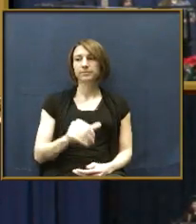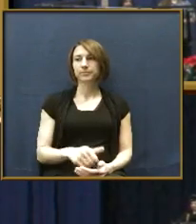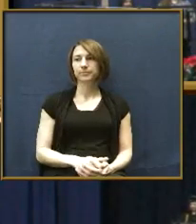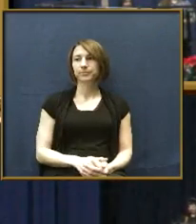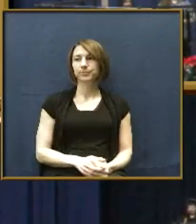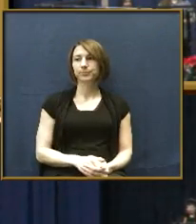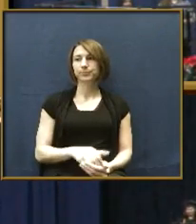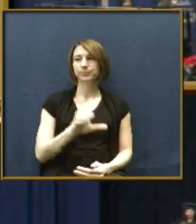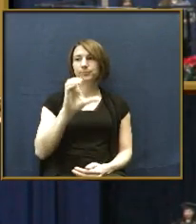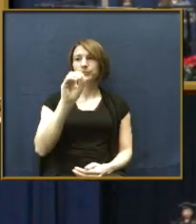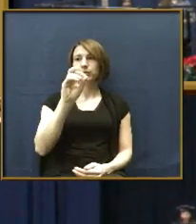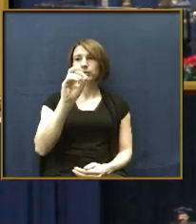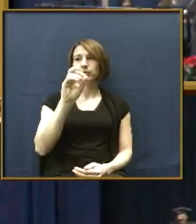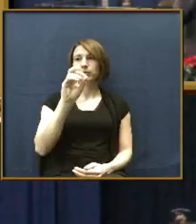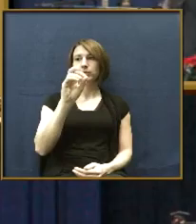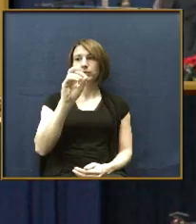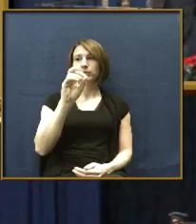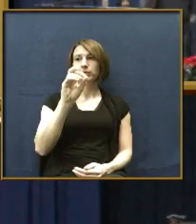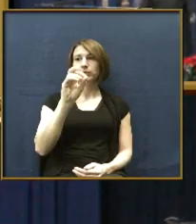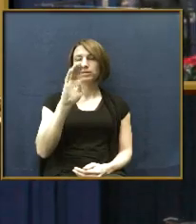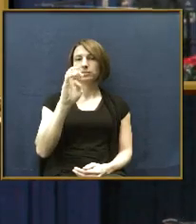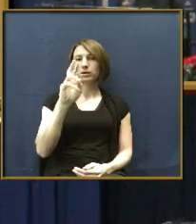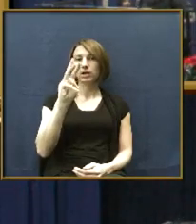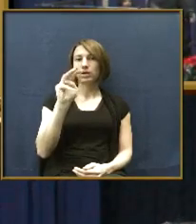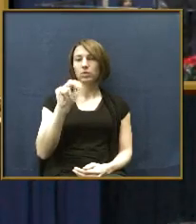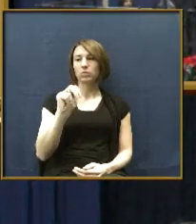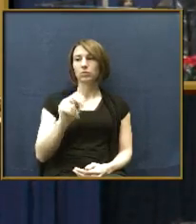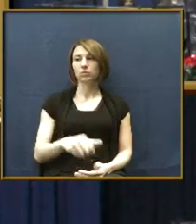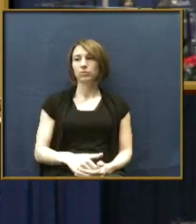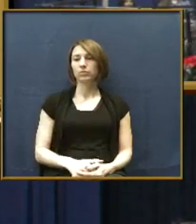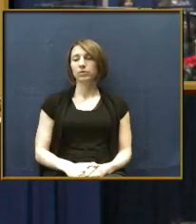Courtney Jordana Brown.